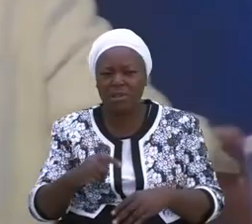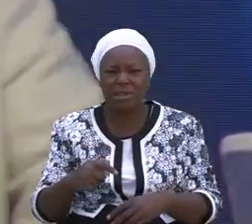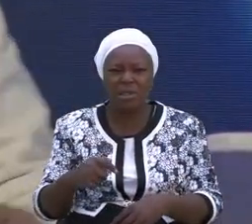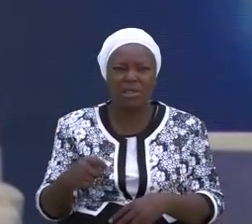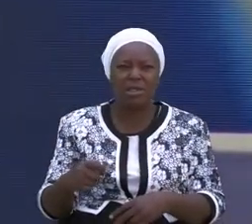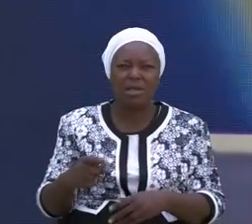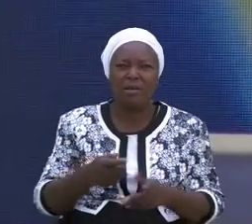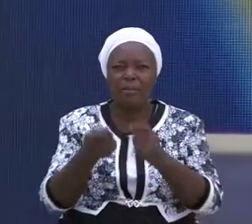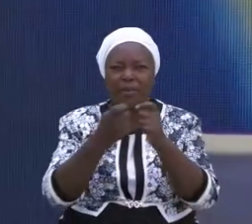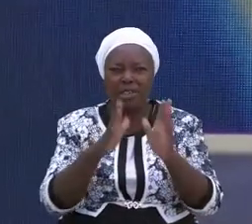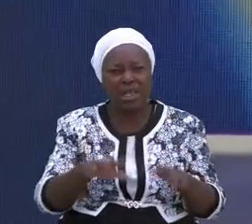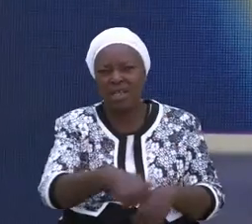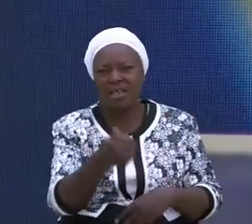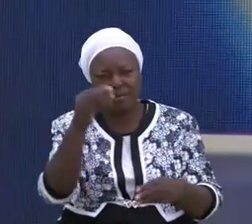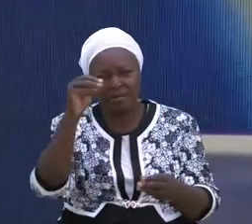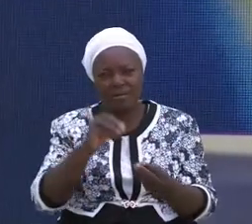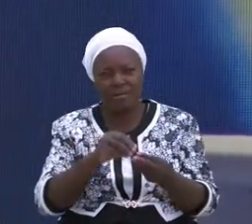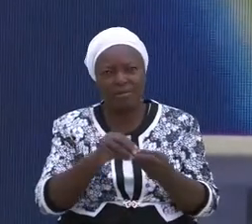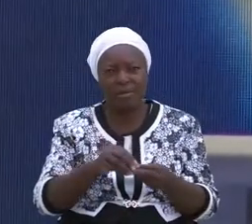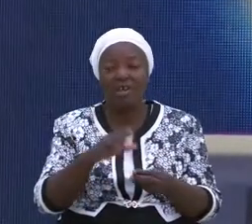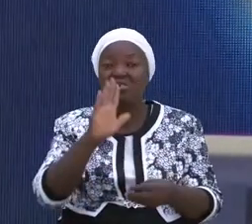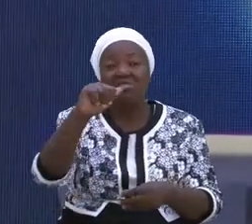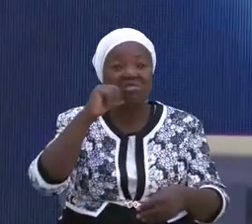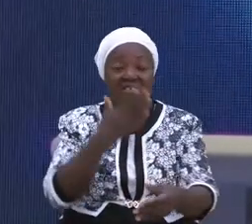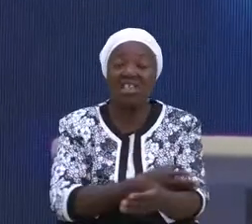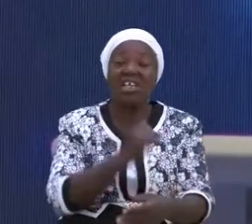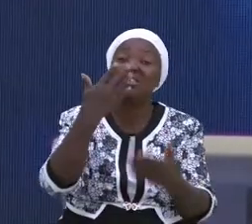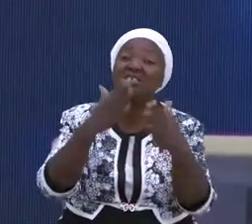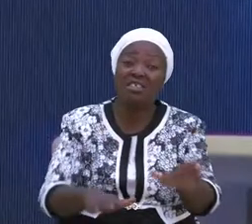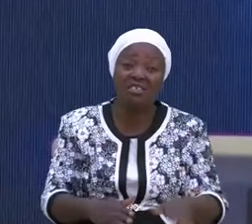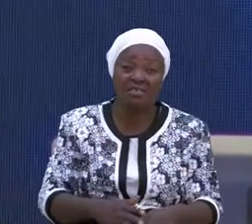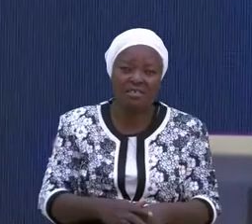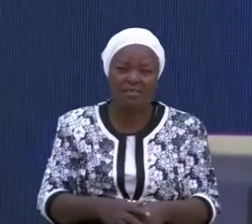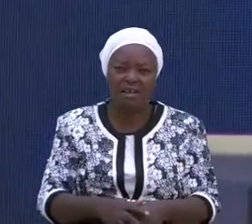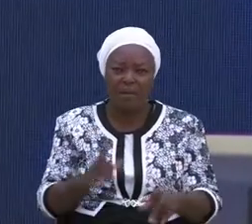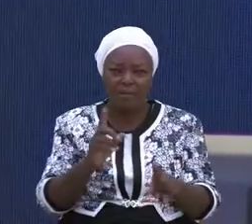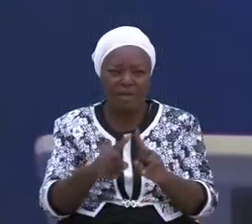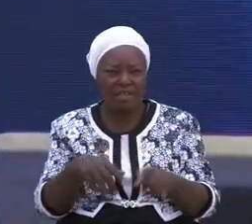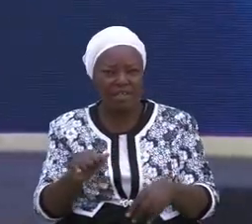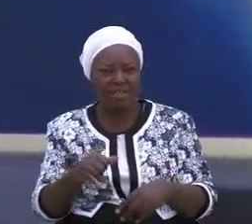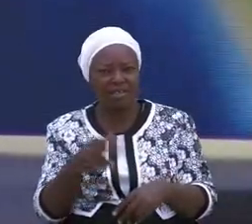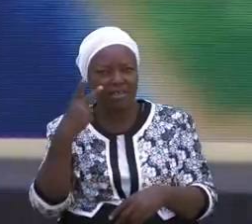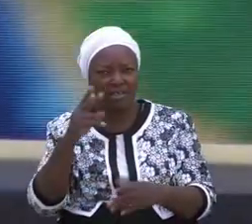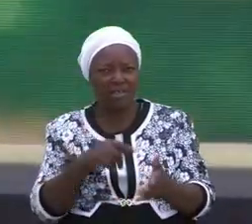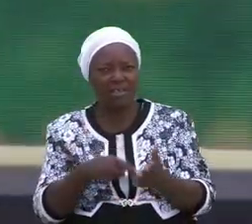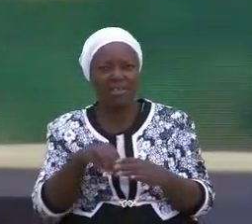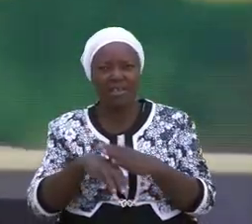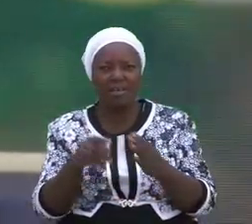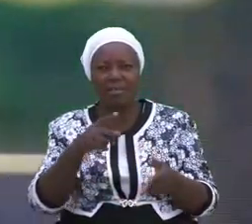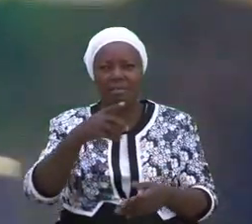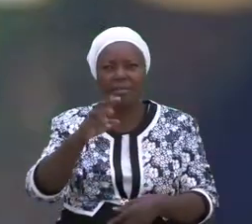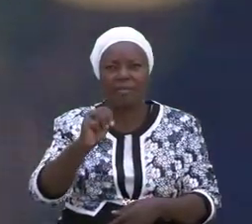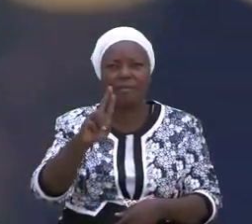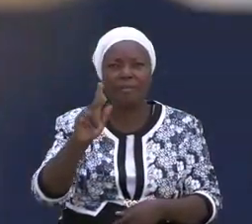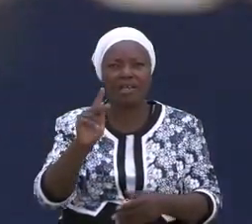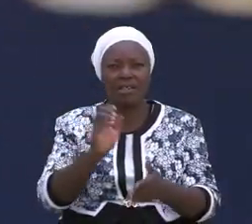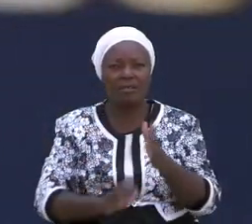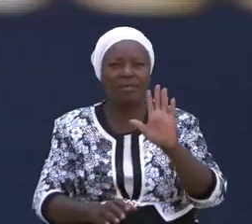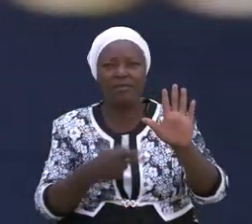dead. Look at this. Mark chapter 5, verse 36. As soon